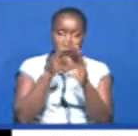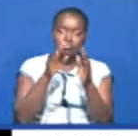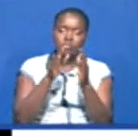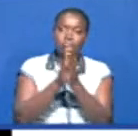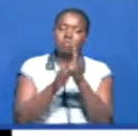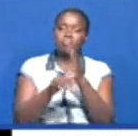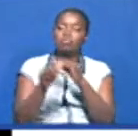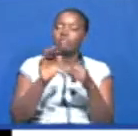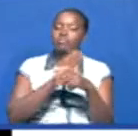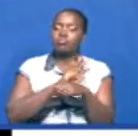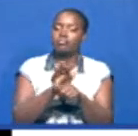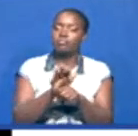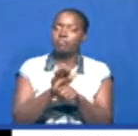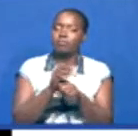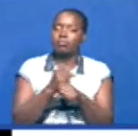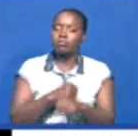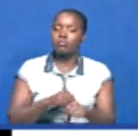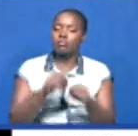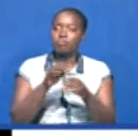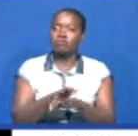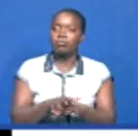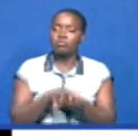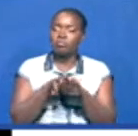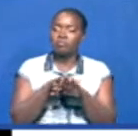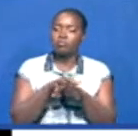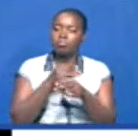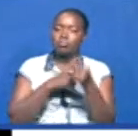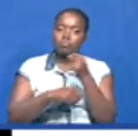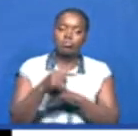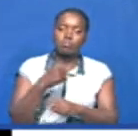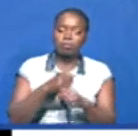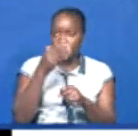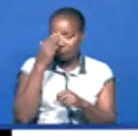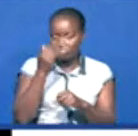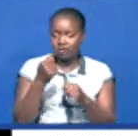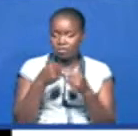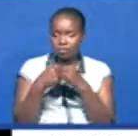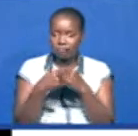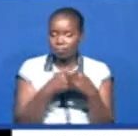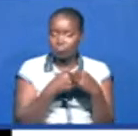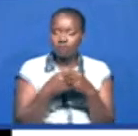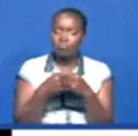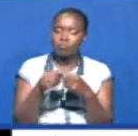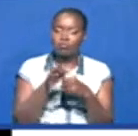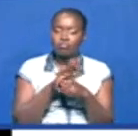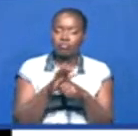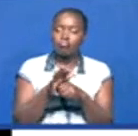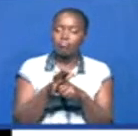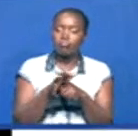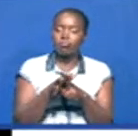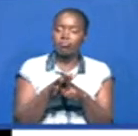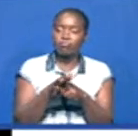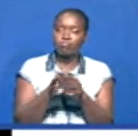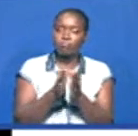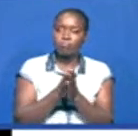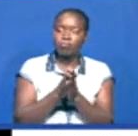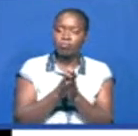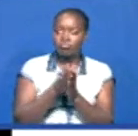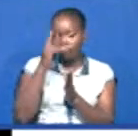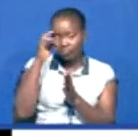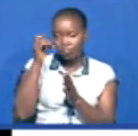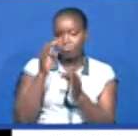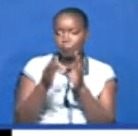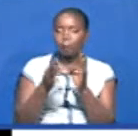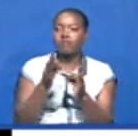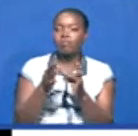were able to slow down our activities because of the challenges of the COVID. So you can imagine, if